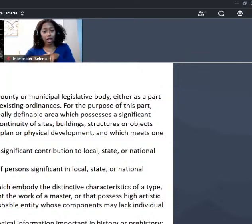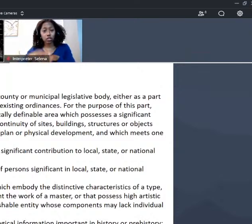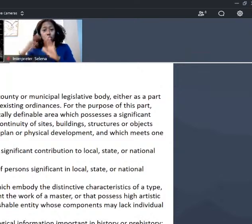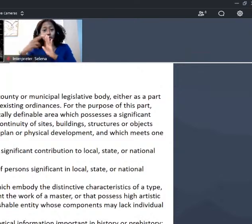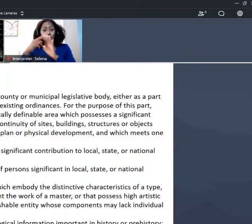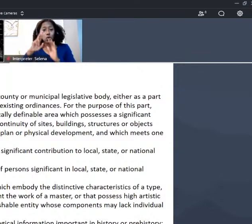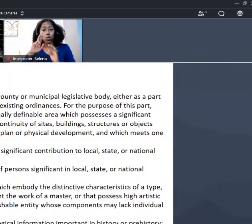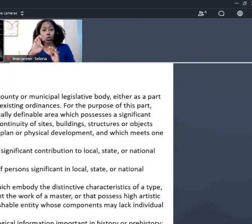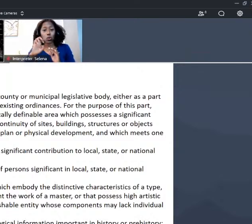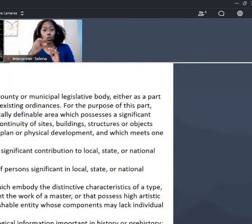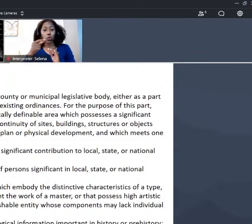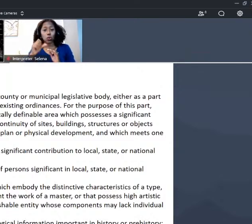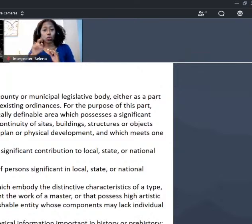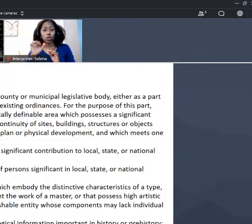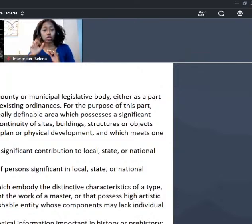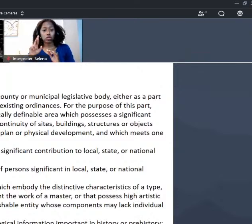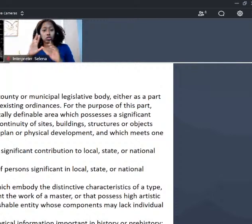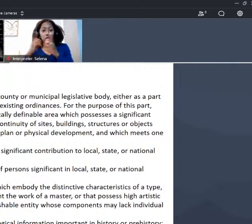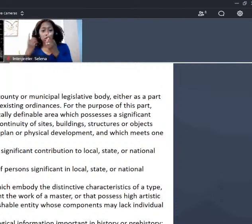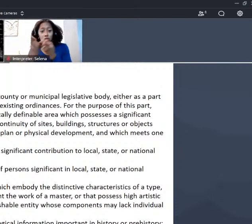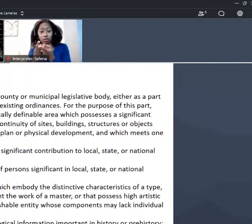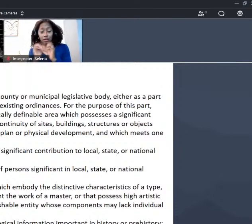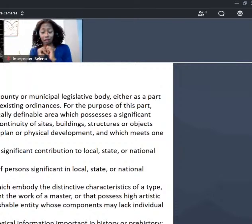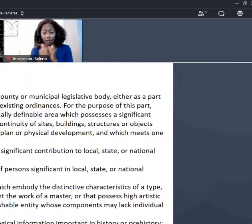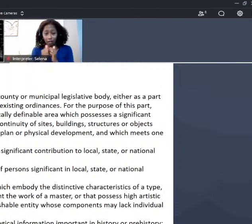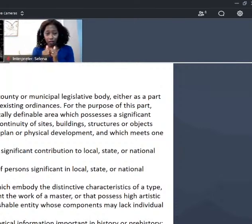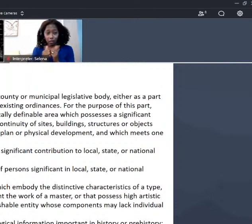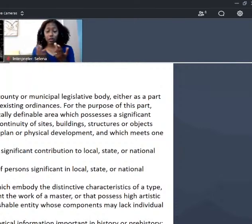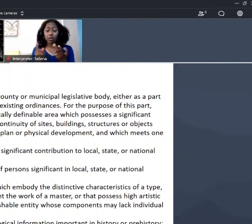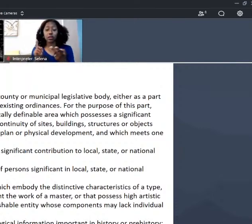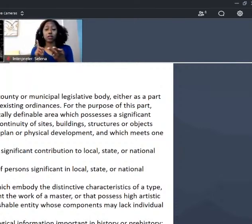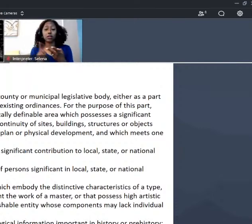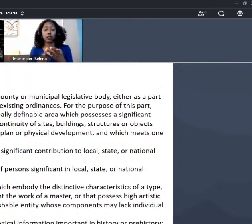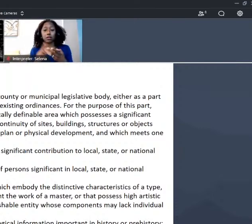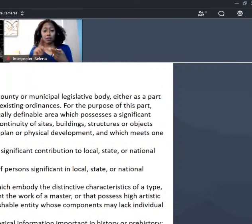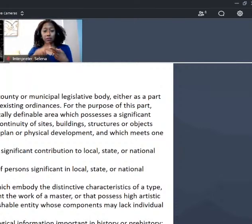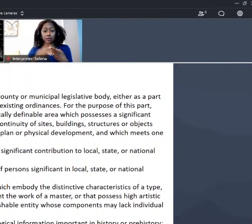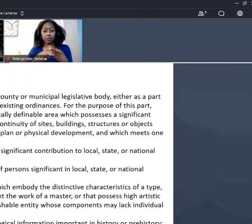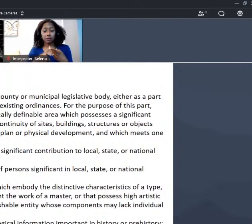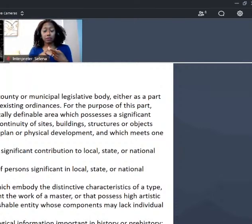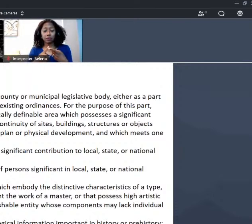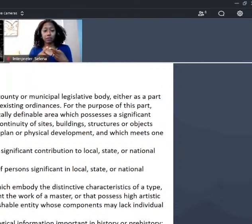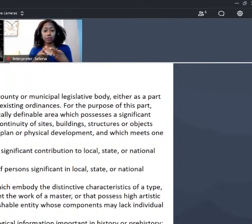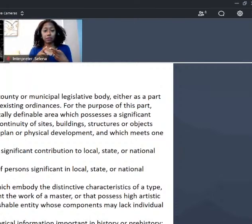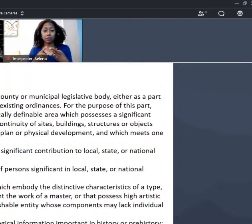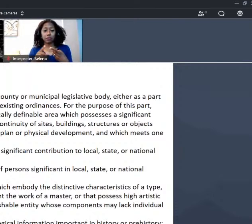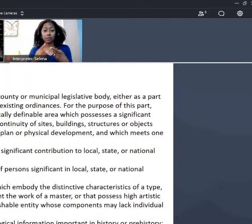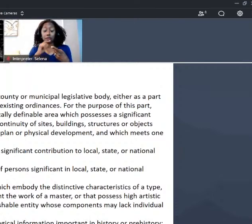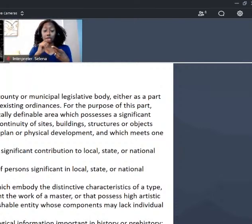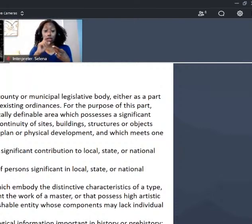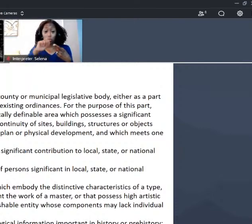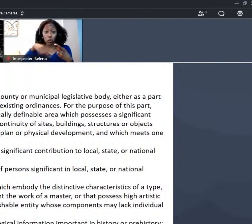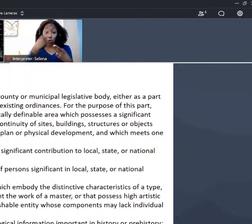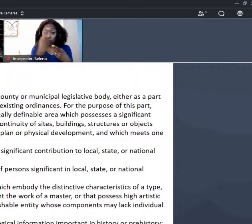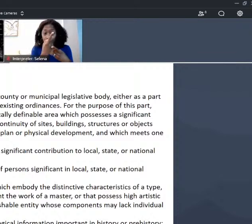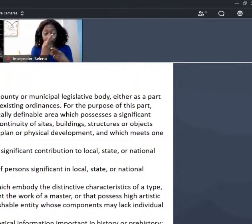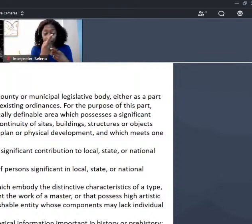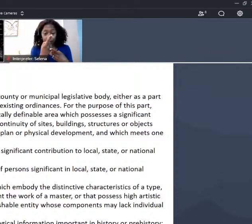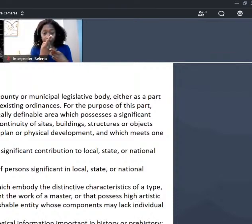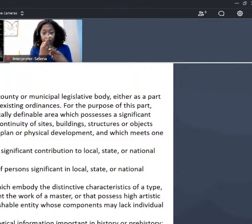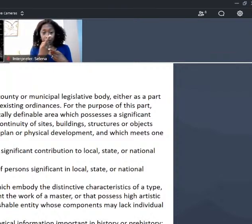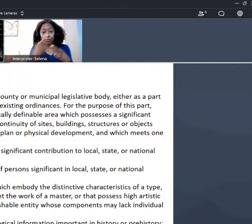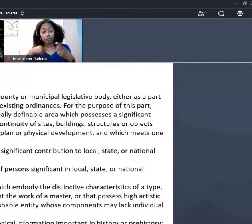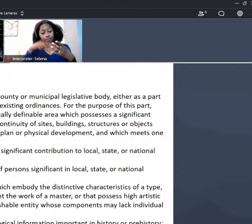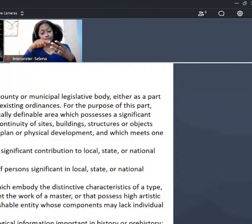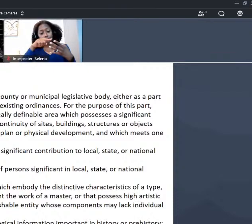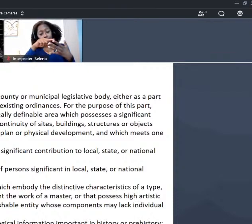way to justify your request for a landmarks district. But you can see that is certainly not the only one. The other